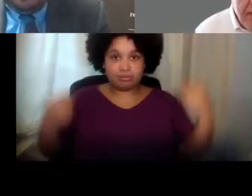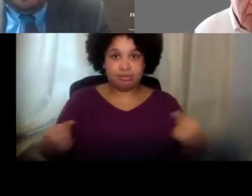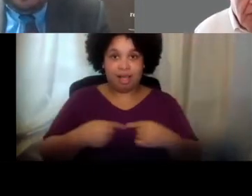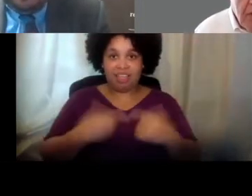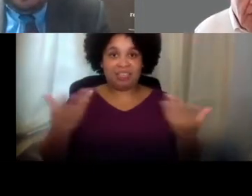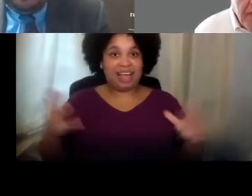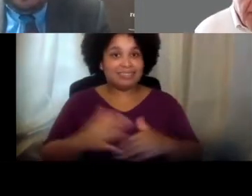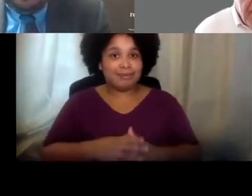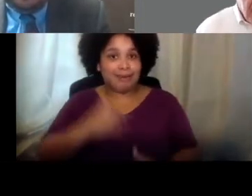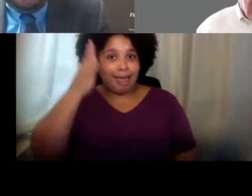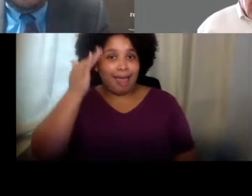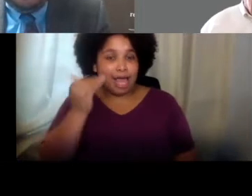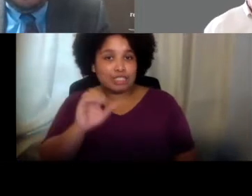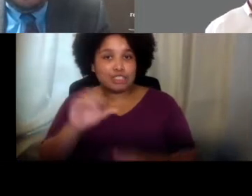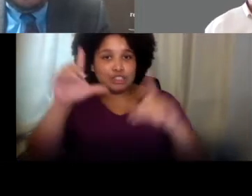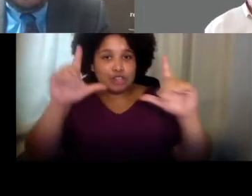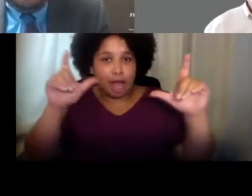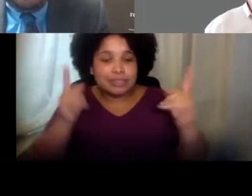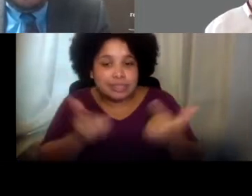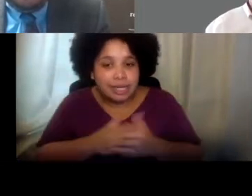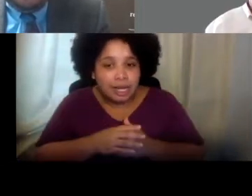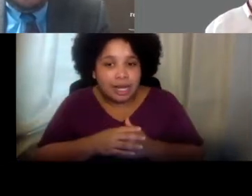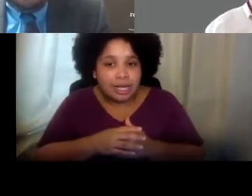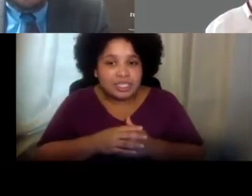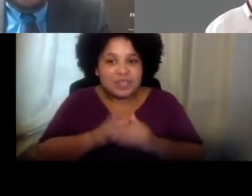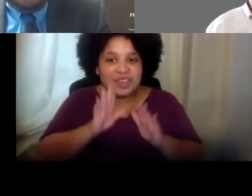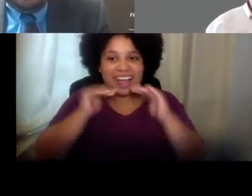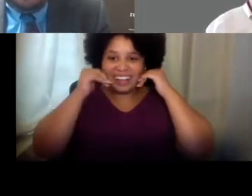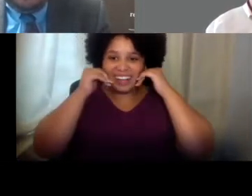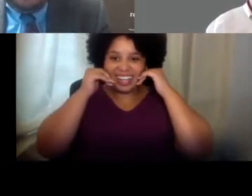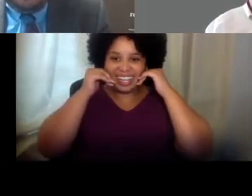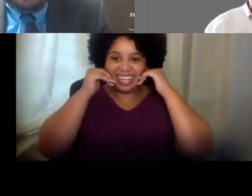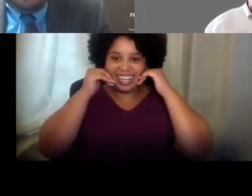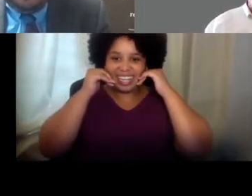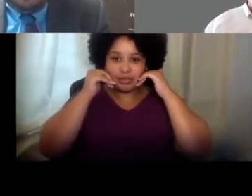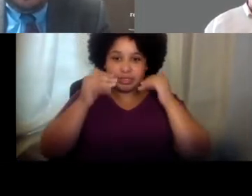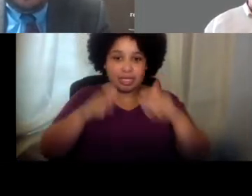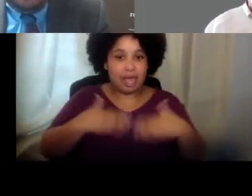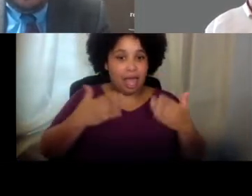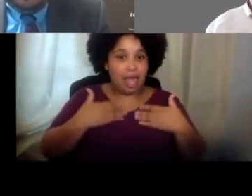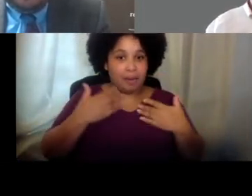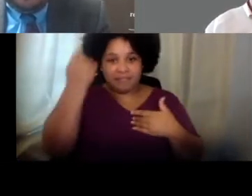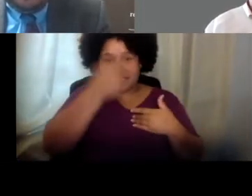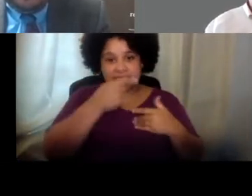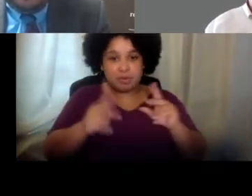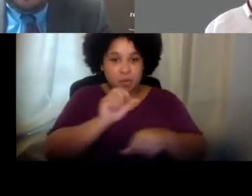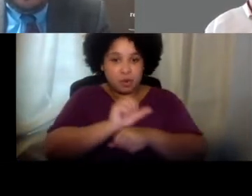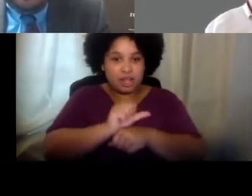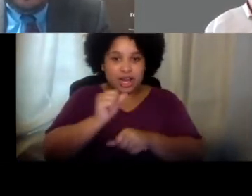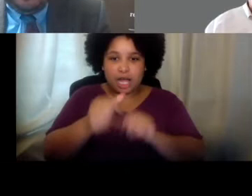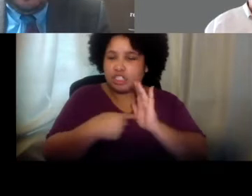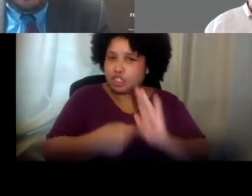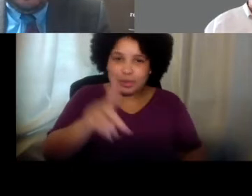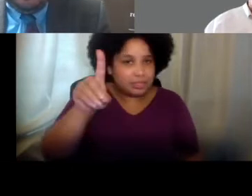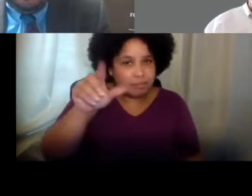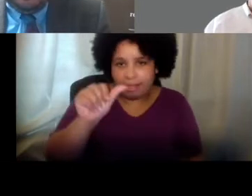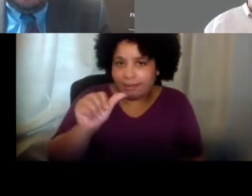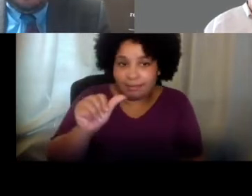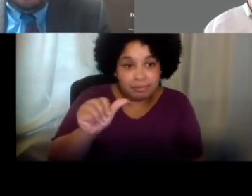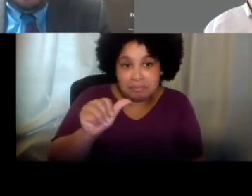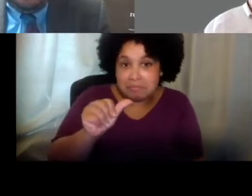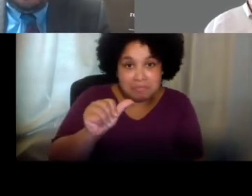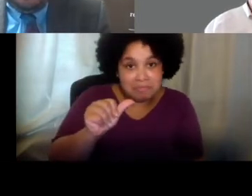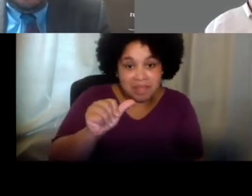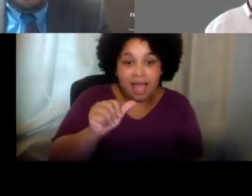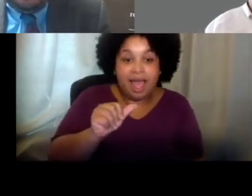on a baseball card, you just see a happy face of people who work here. It doesn't depict disability,